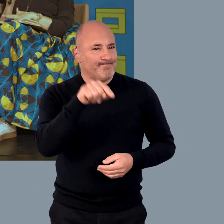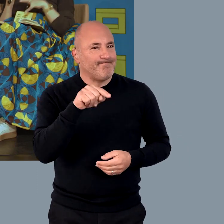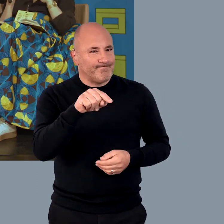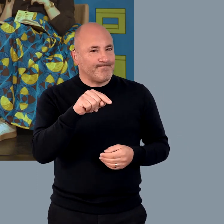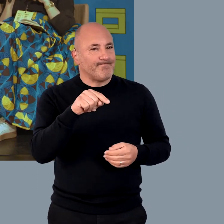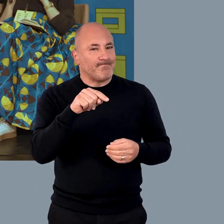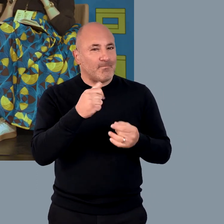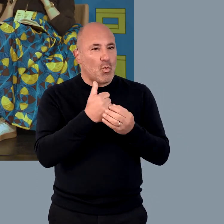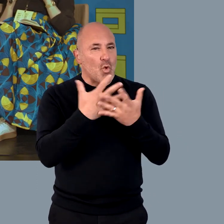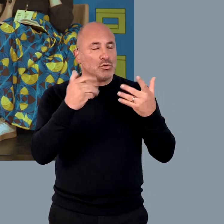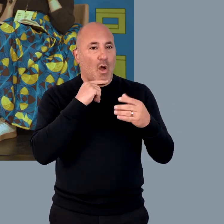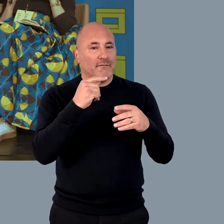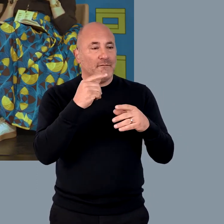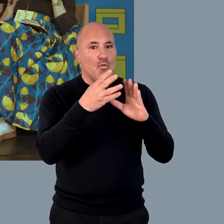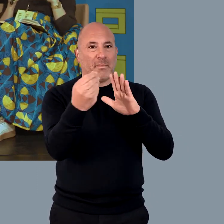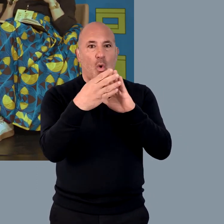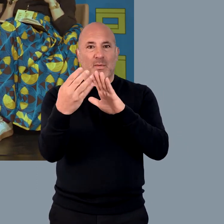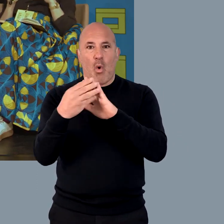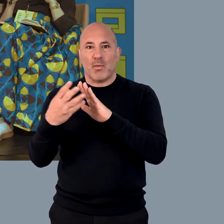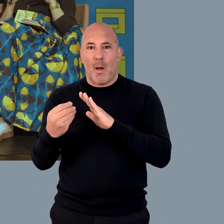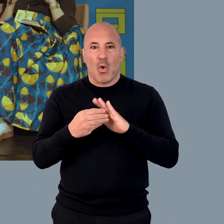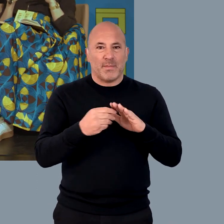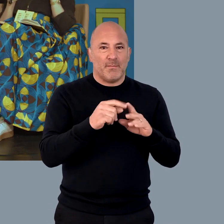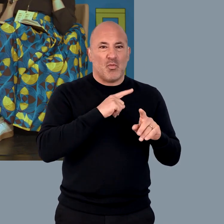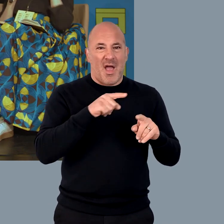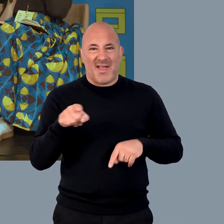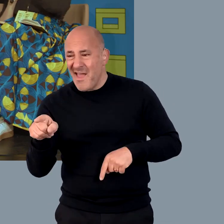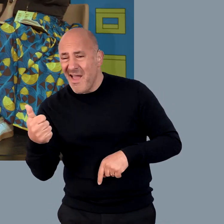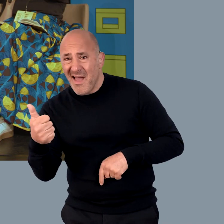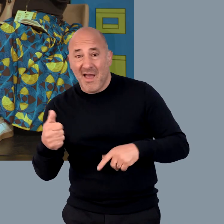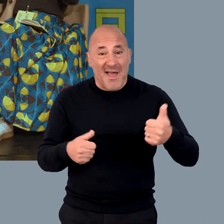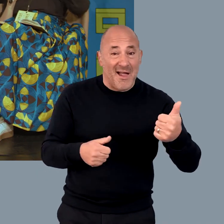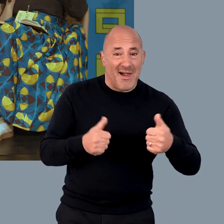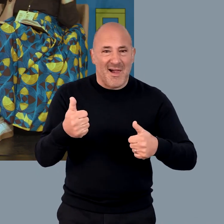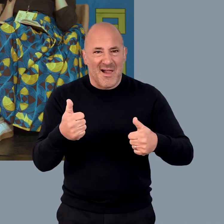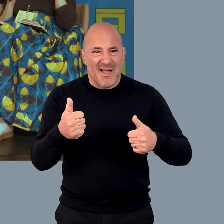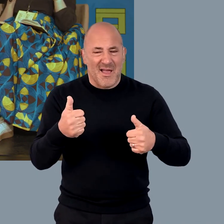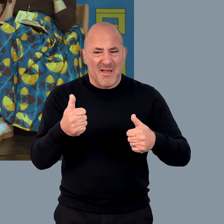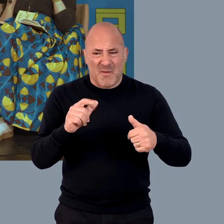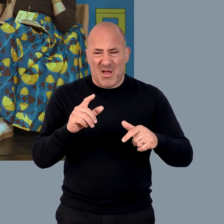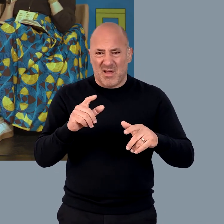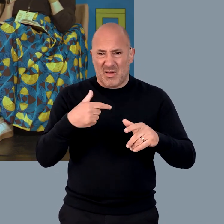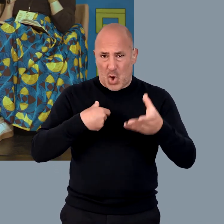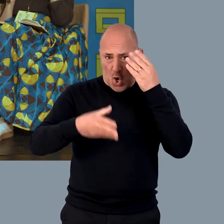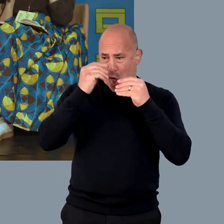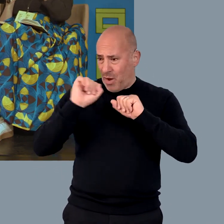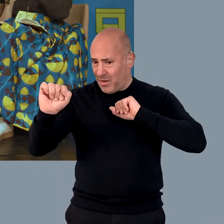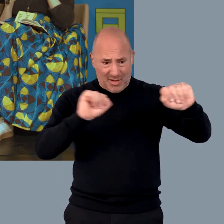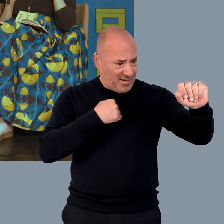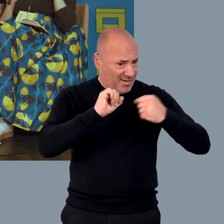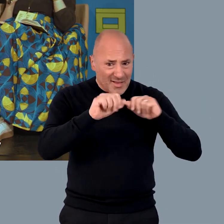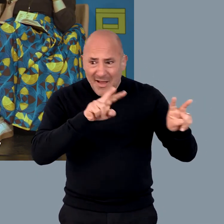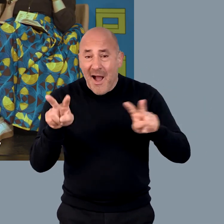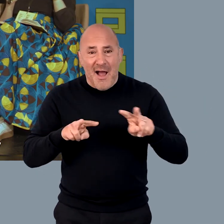there is that there's a lot of duplication that happens also, because everybody is in their pockets doing great work or